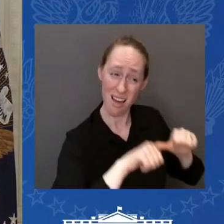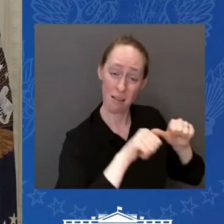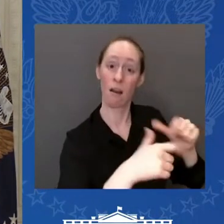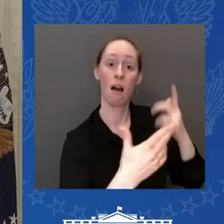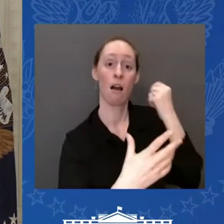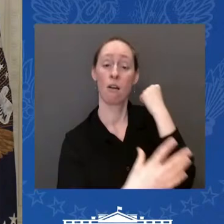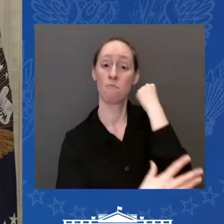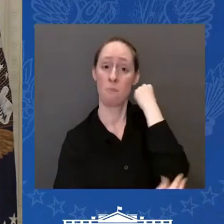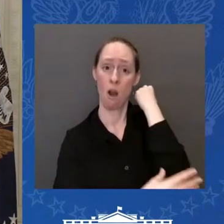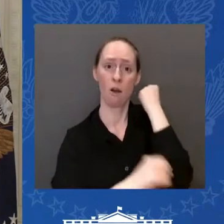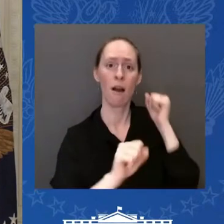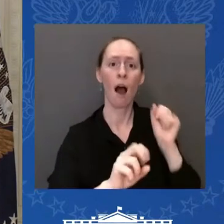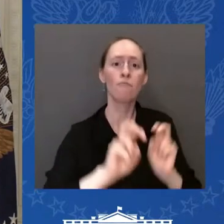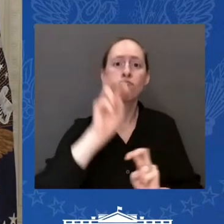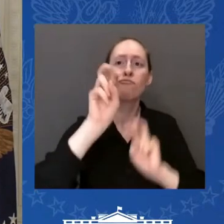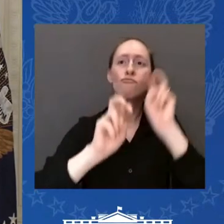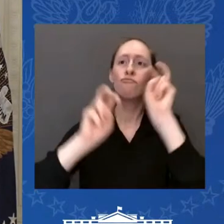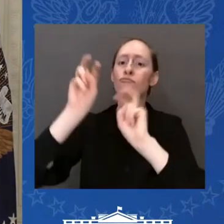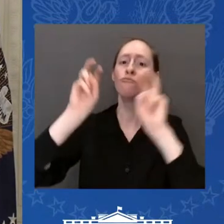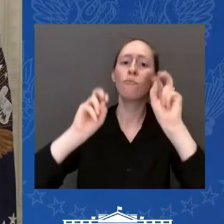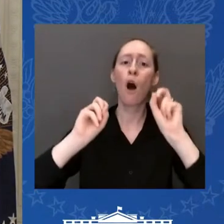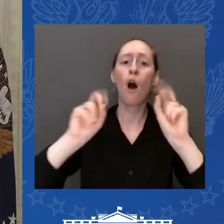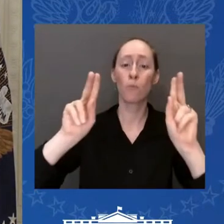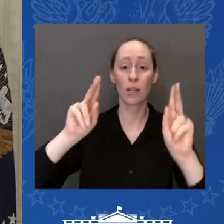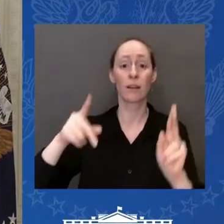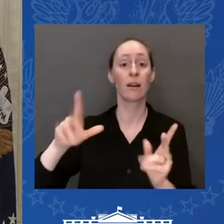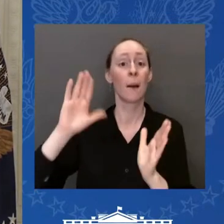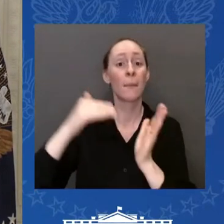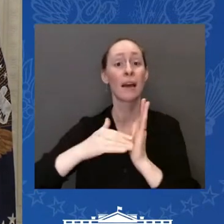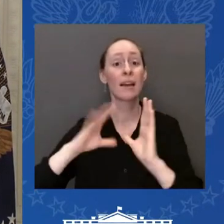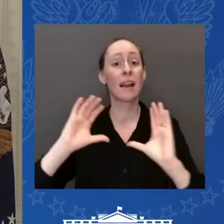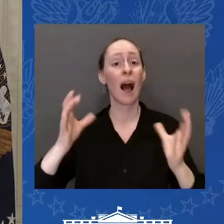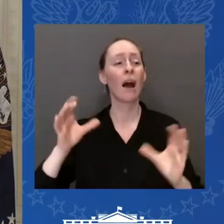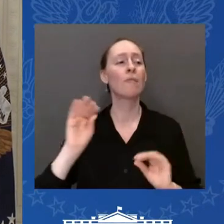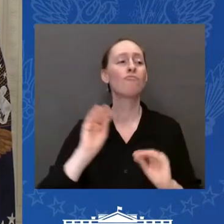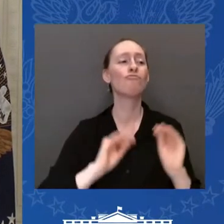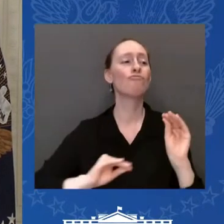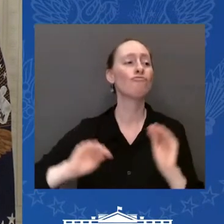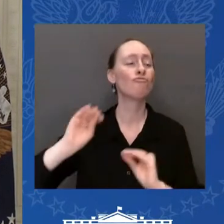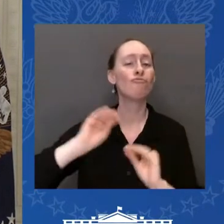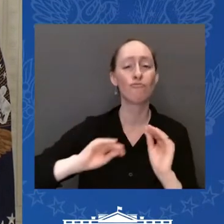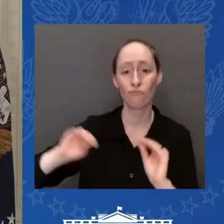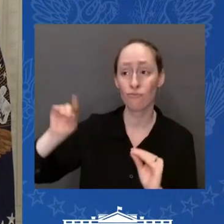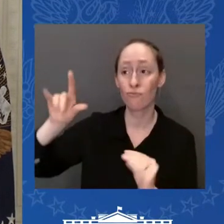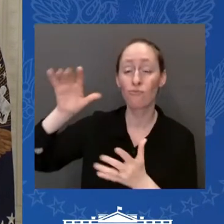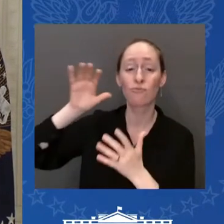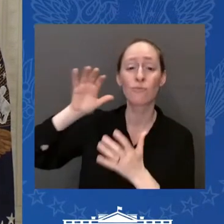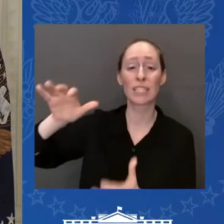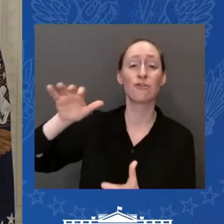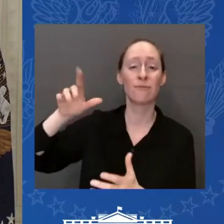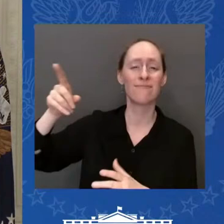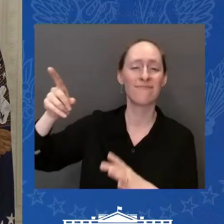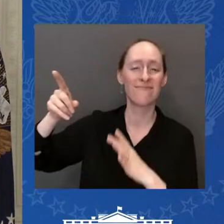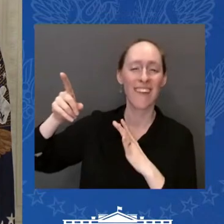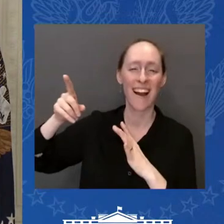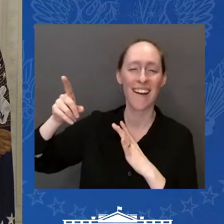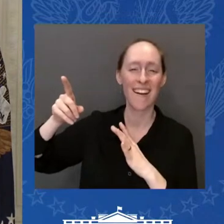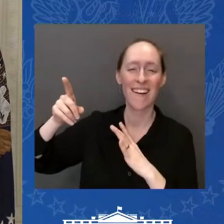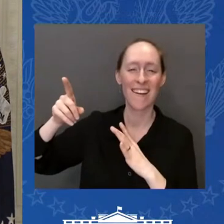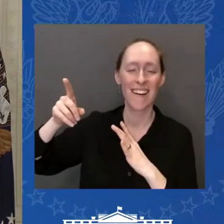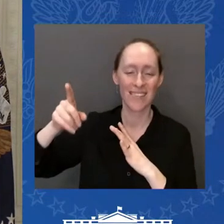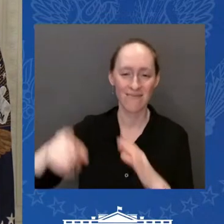room. An economy that benefits that folks in the heartland, as well as in our cities and all across